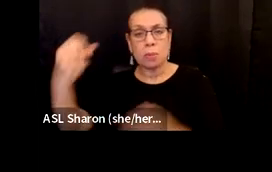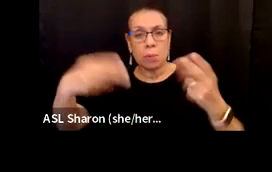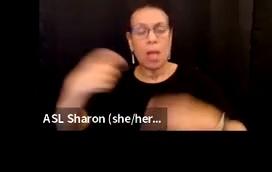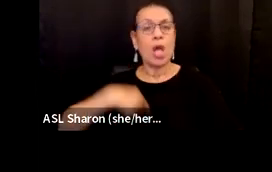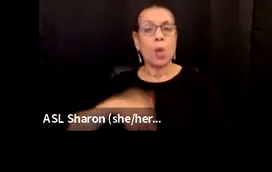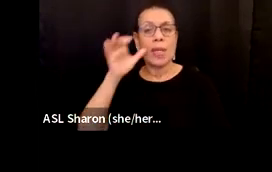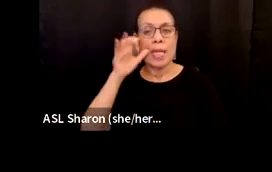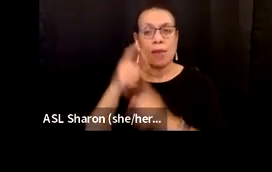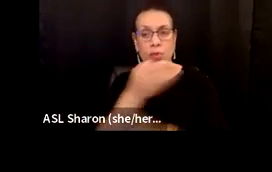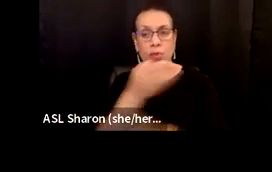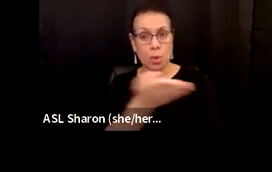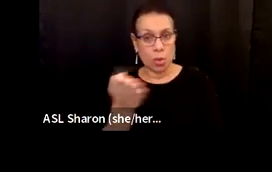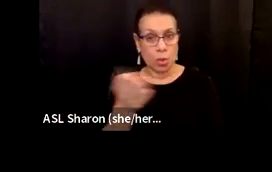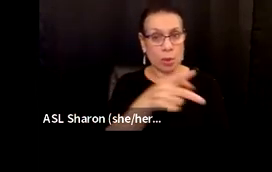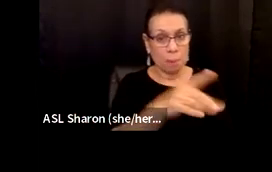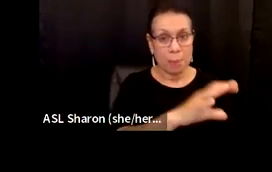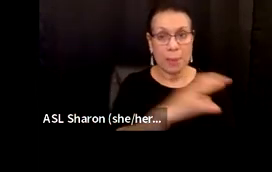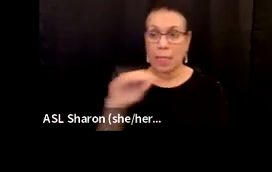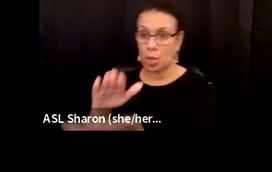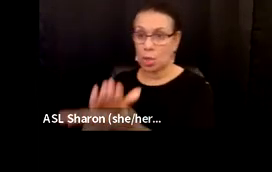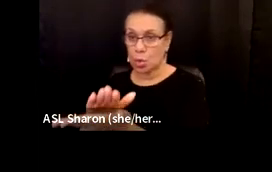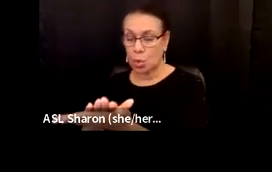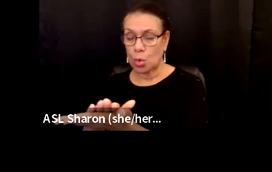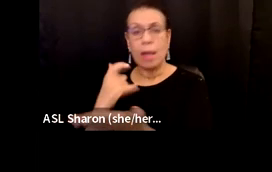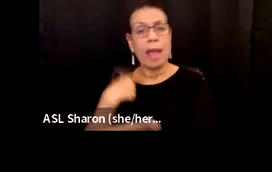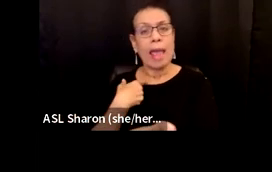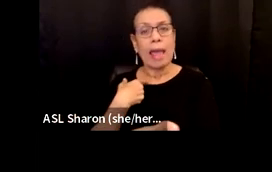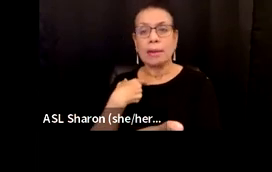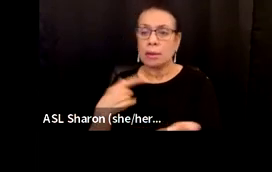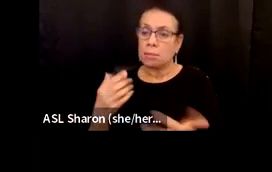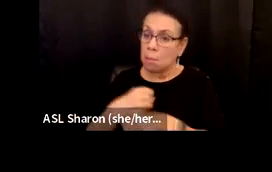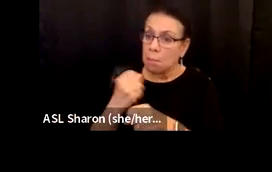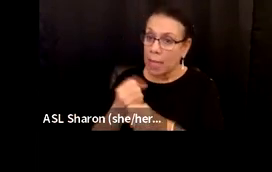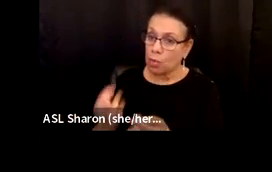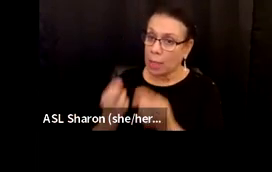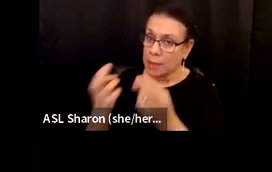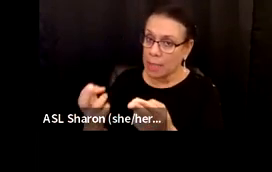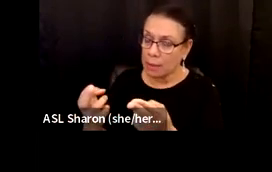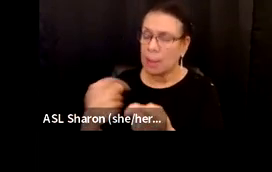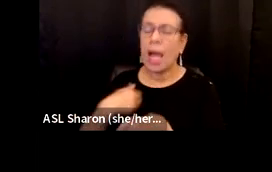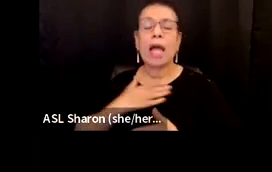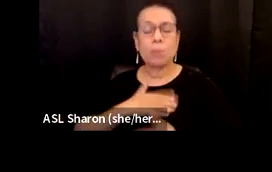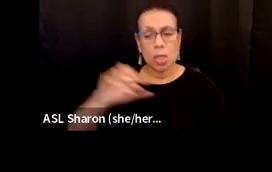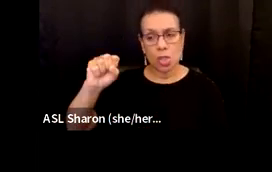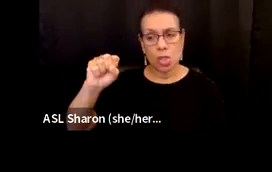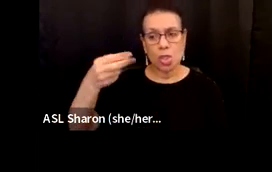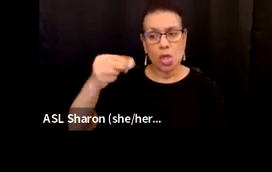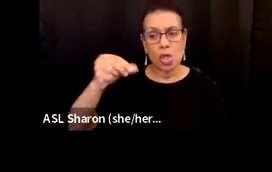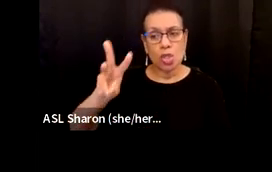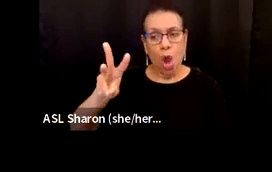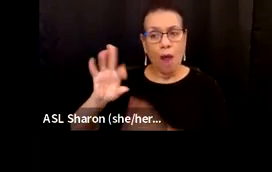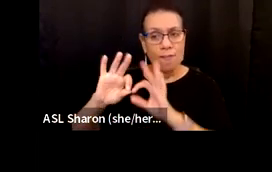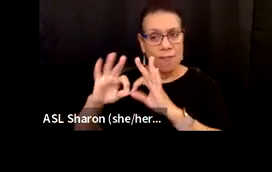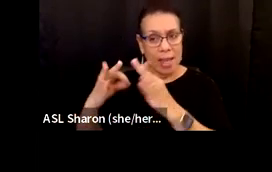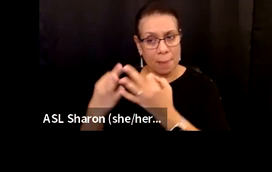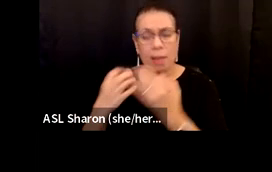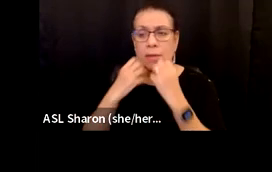public and also our school communities and then make any recommendations i appreciate the sha families love for their school community and